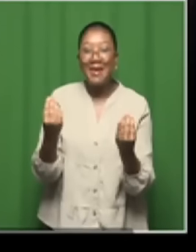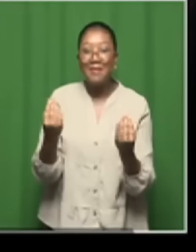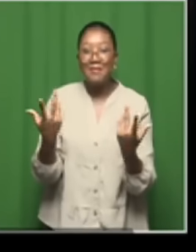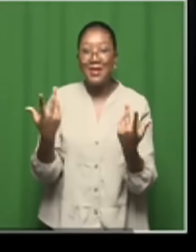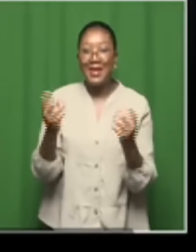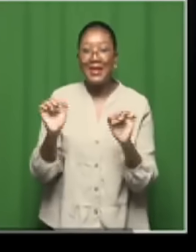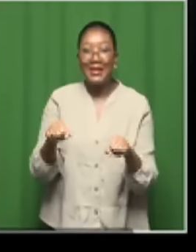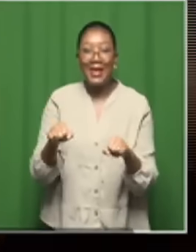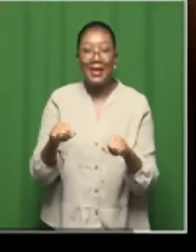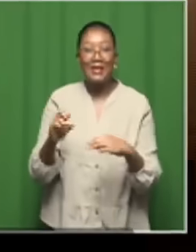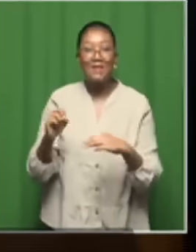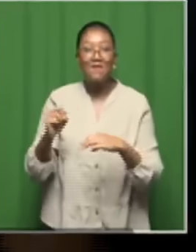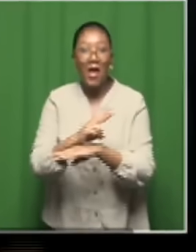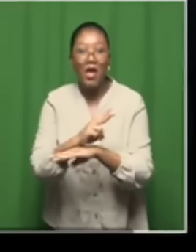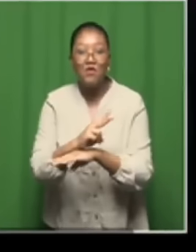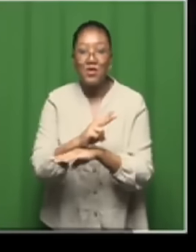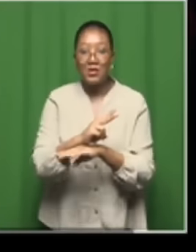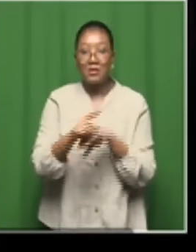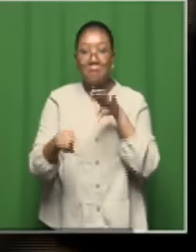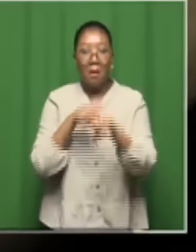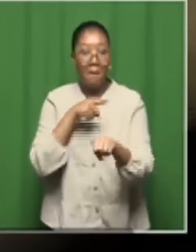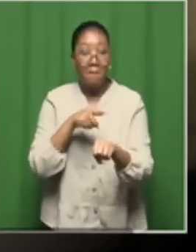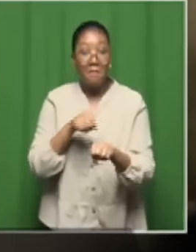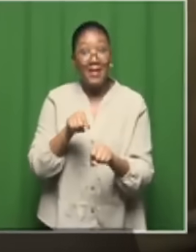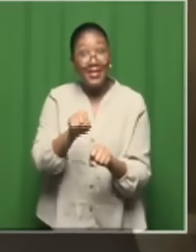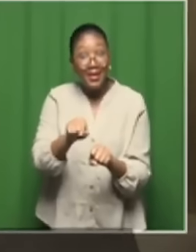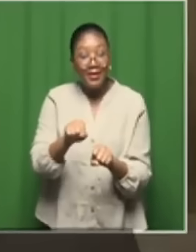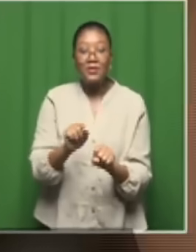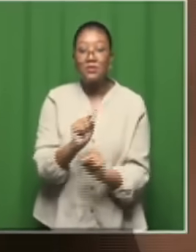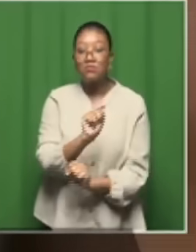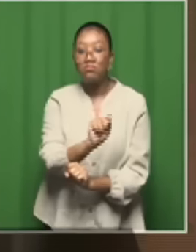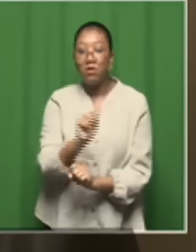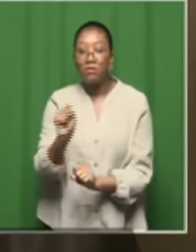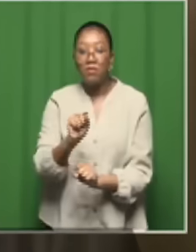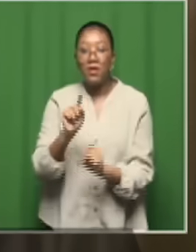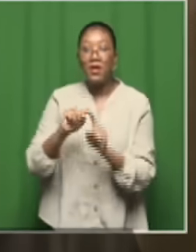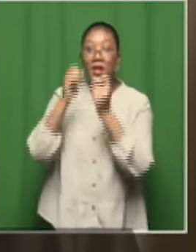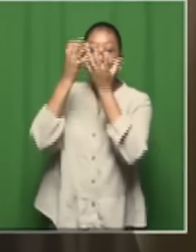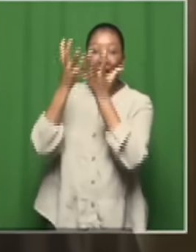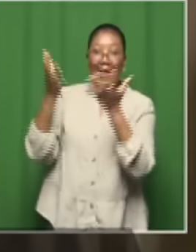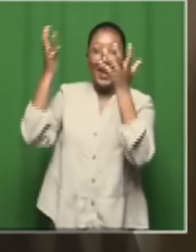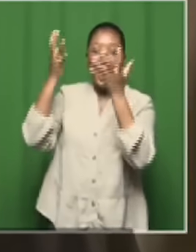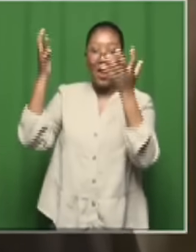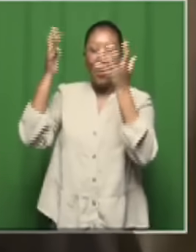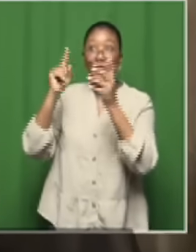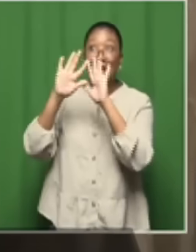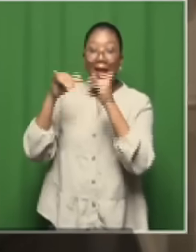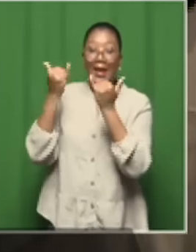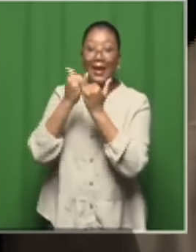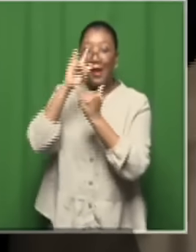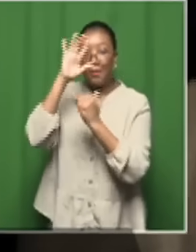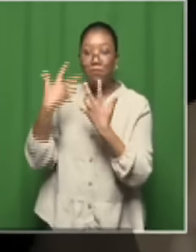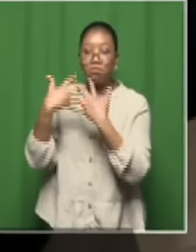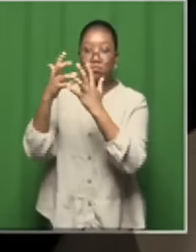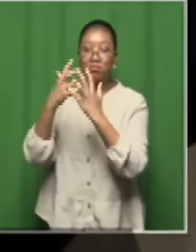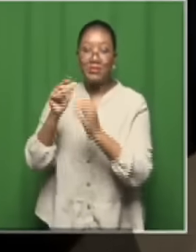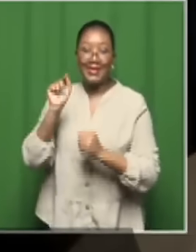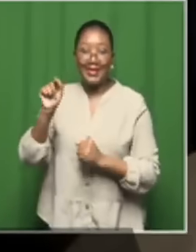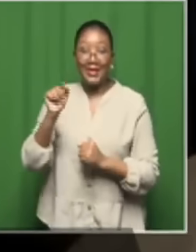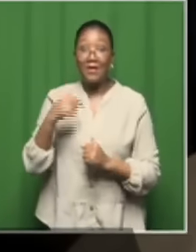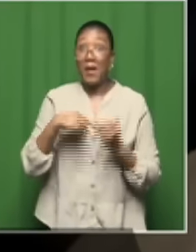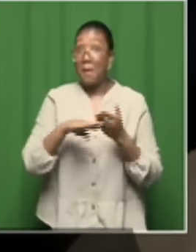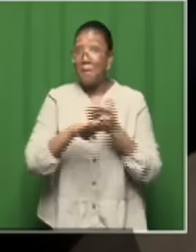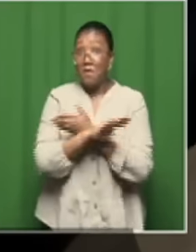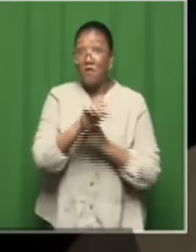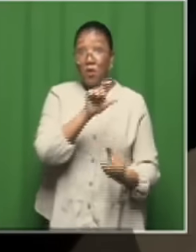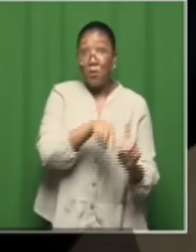viruses, it can be anything, because this machine is run by the cloud, by the manufacturer of this machine. So before we attempt to execute an